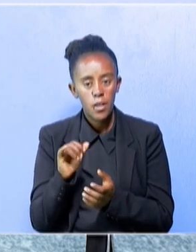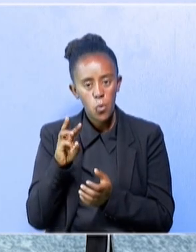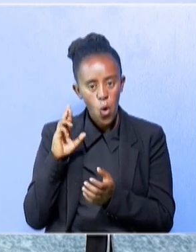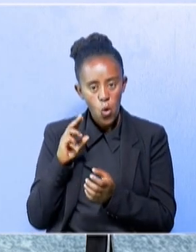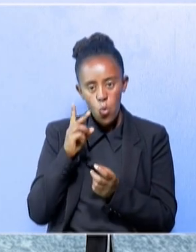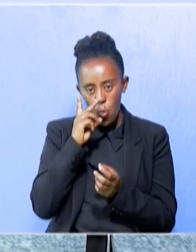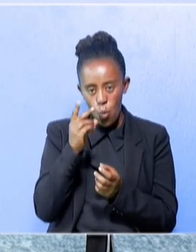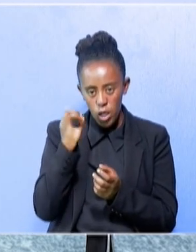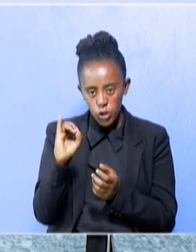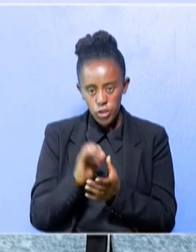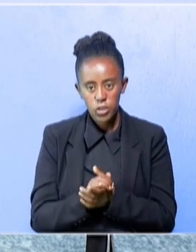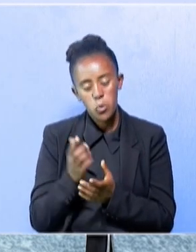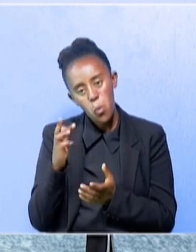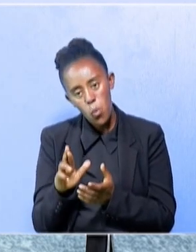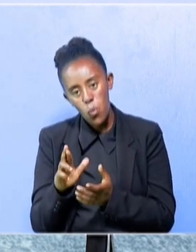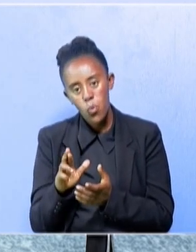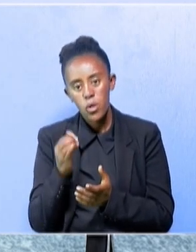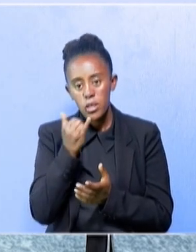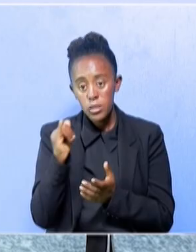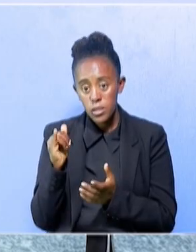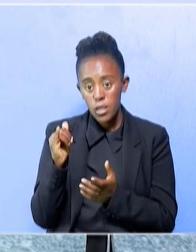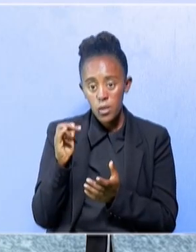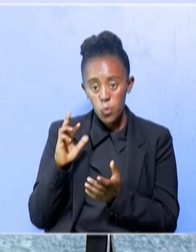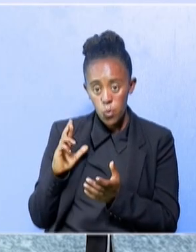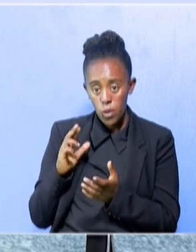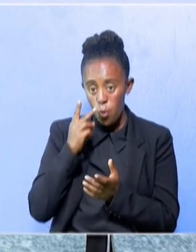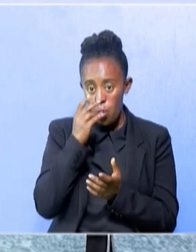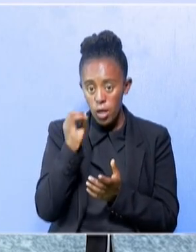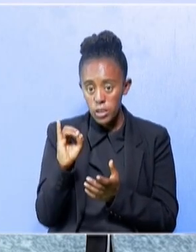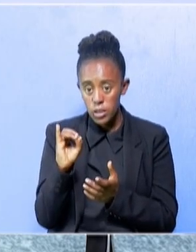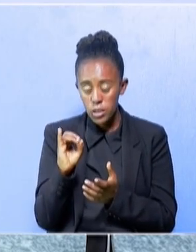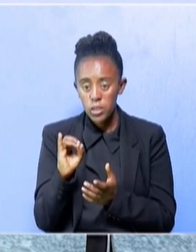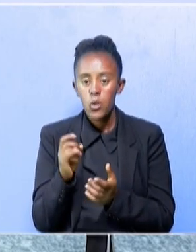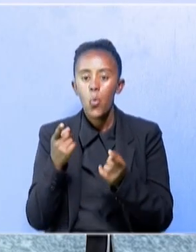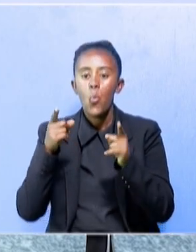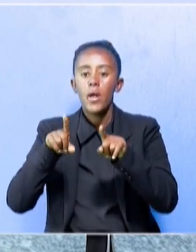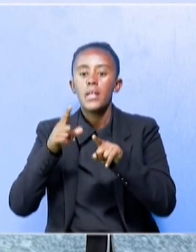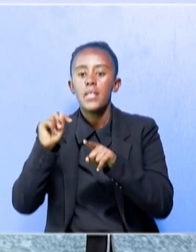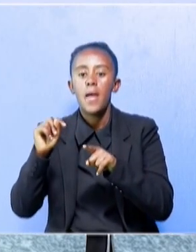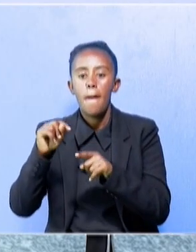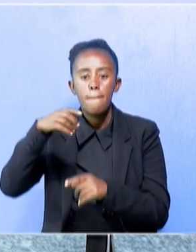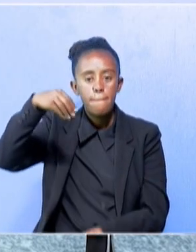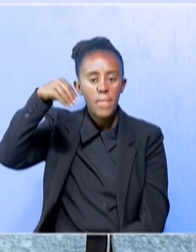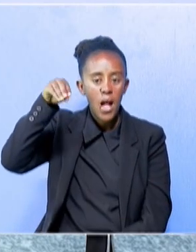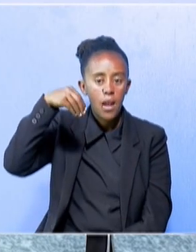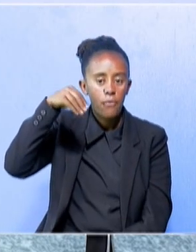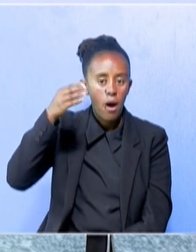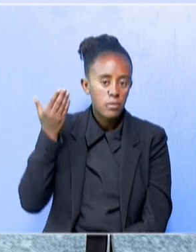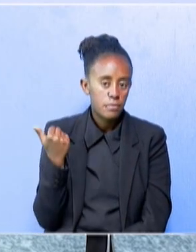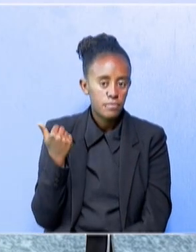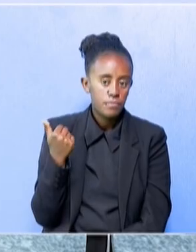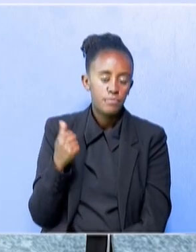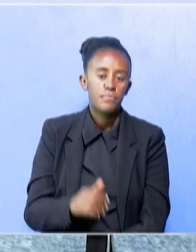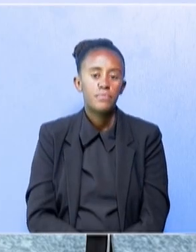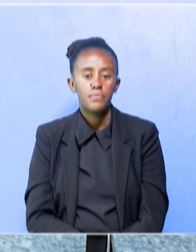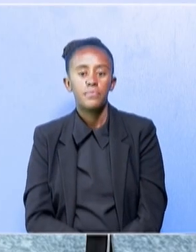movie, or they were watching the movie when the bell rang. Here now, when has to be